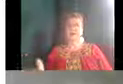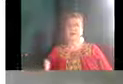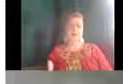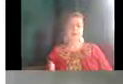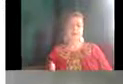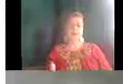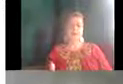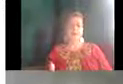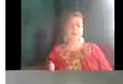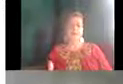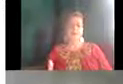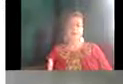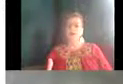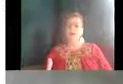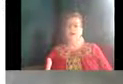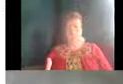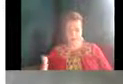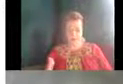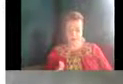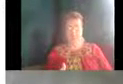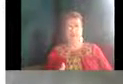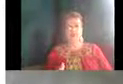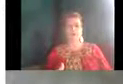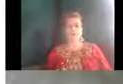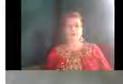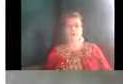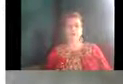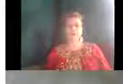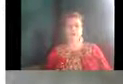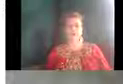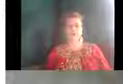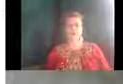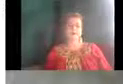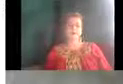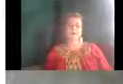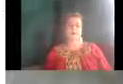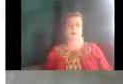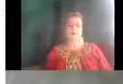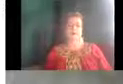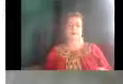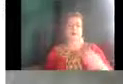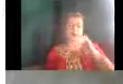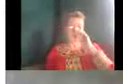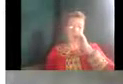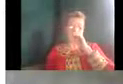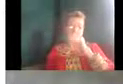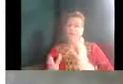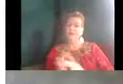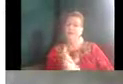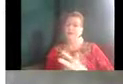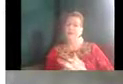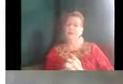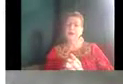ios 13. so you can tell your phone to go back go home you can